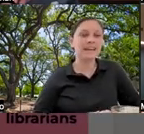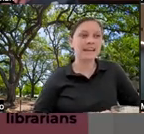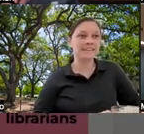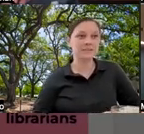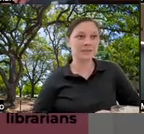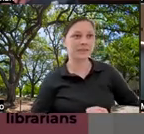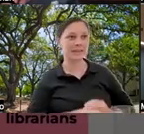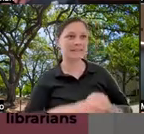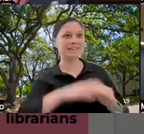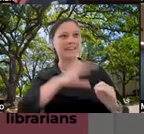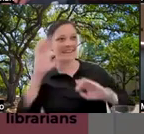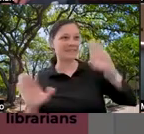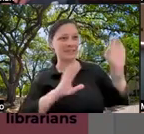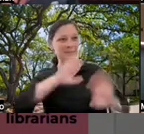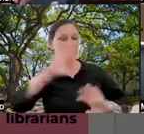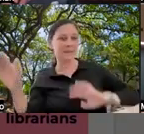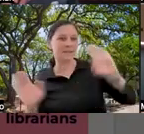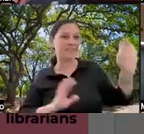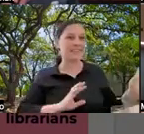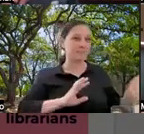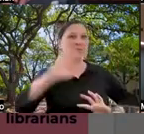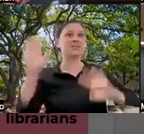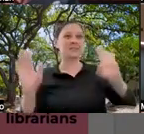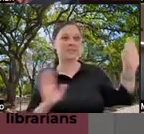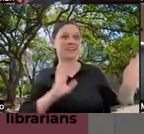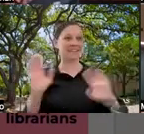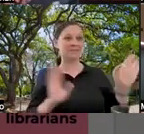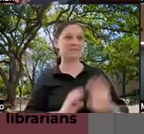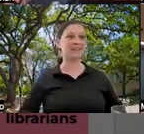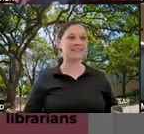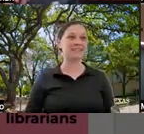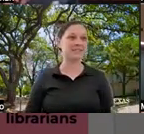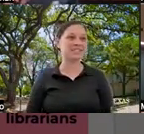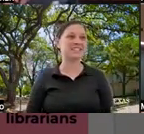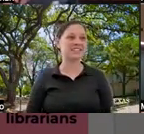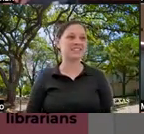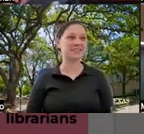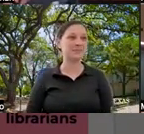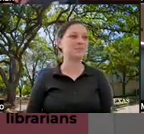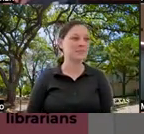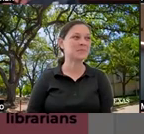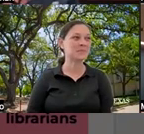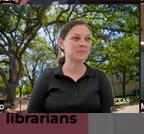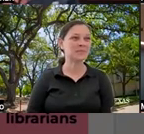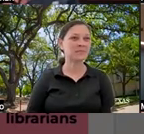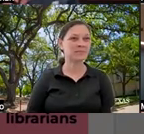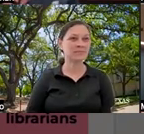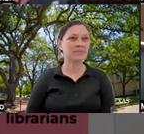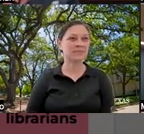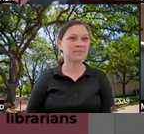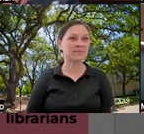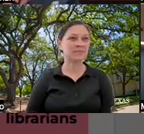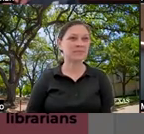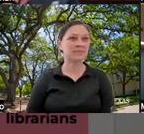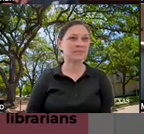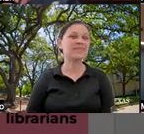Mm-hmm. Yeah, there's sort of that. Yeah, even a professional and personal kind of divisions there too. Maybe not